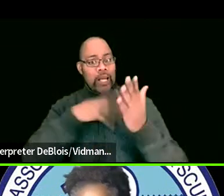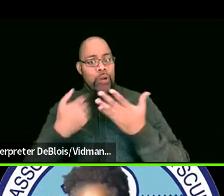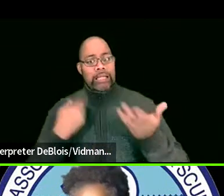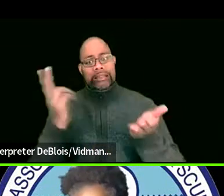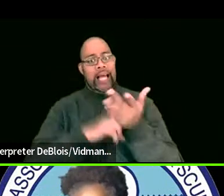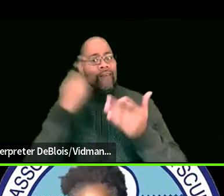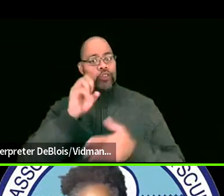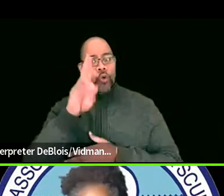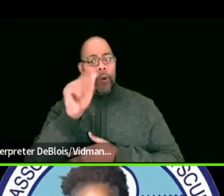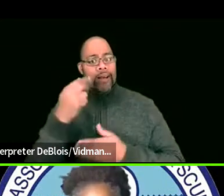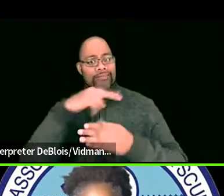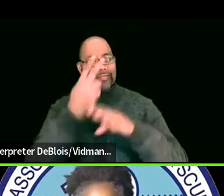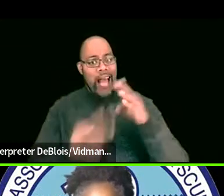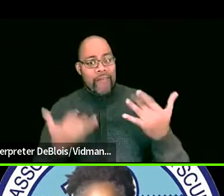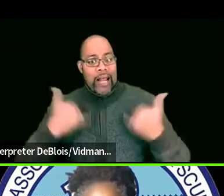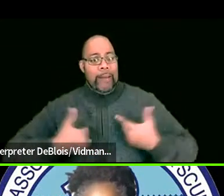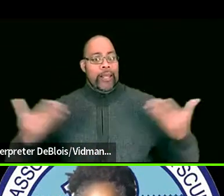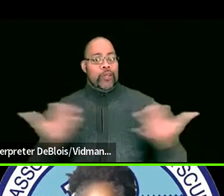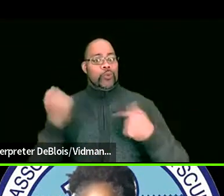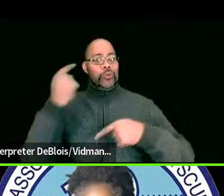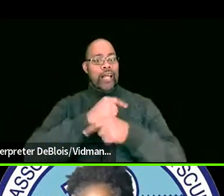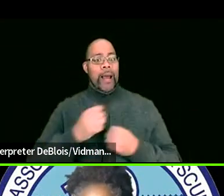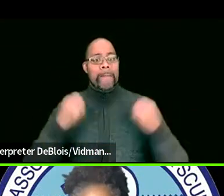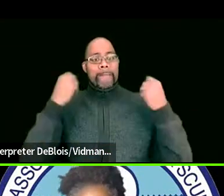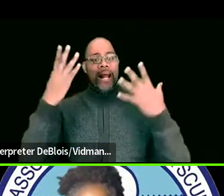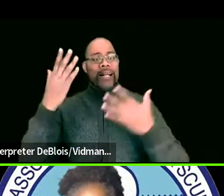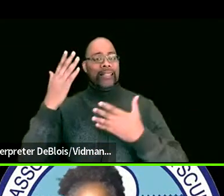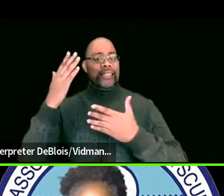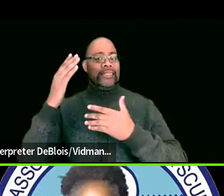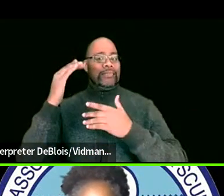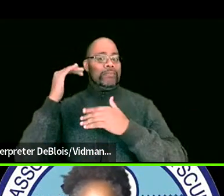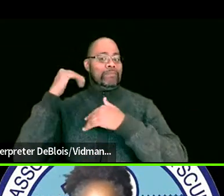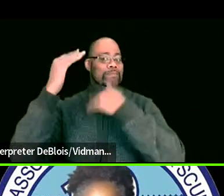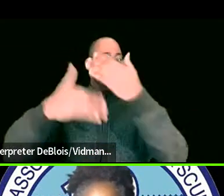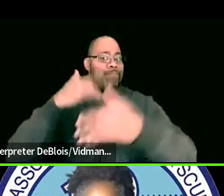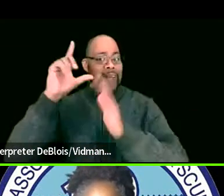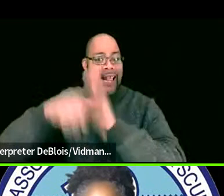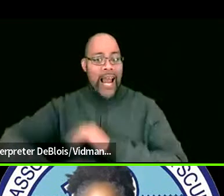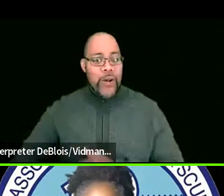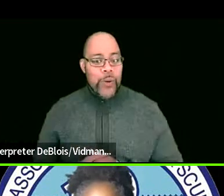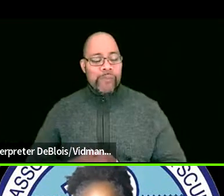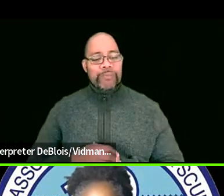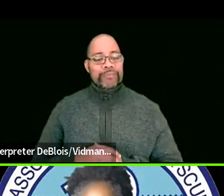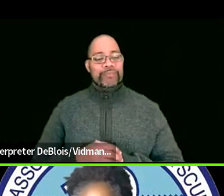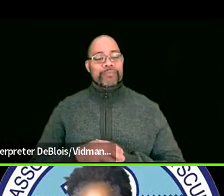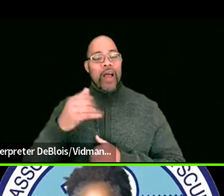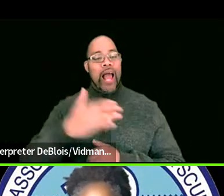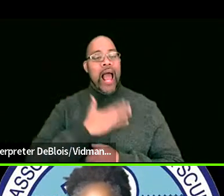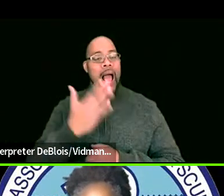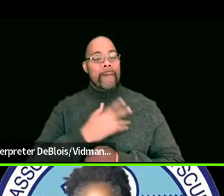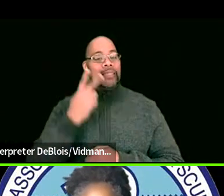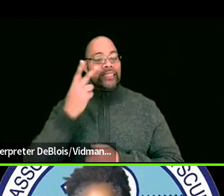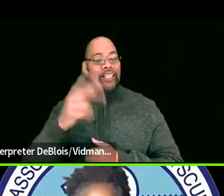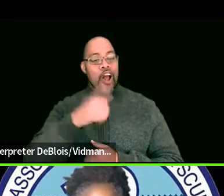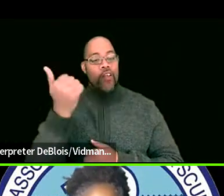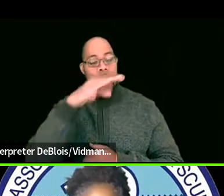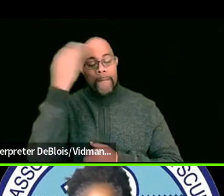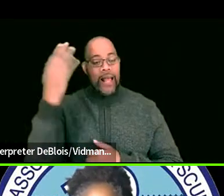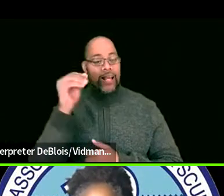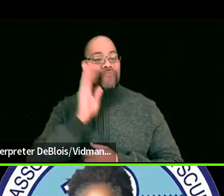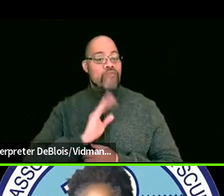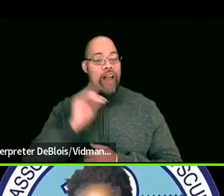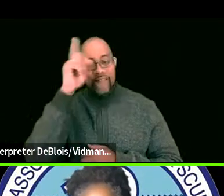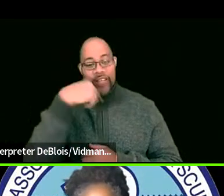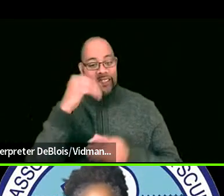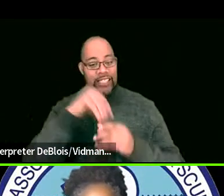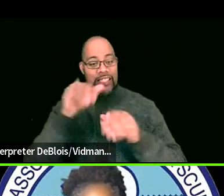for scuba diving, and here I am today, many moons later. So happy to see other Black and brown